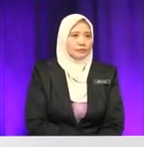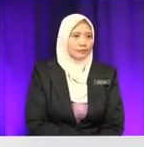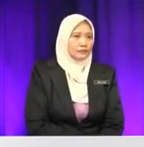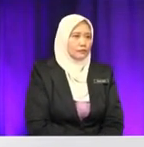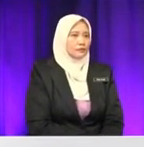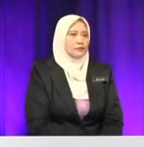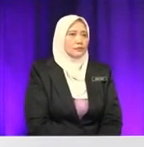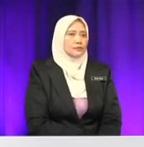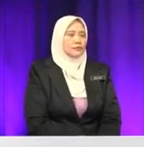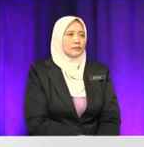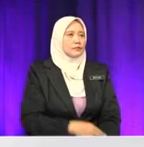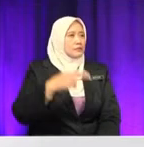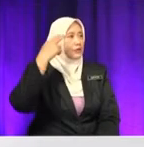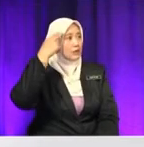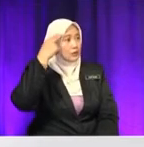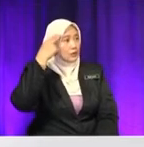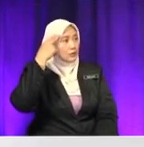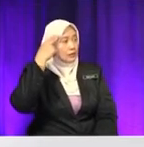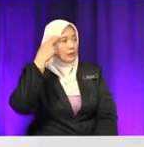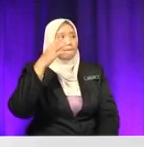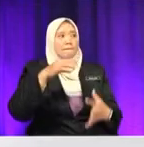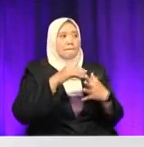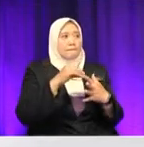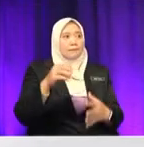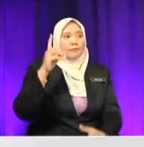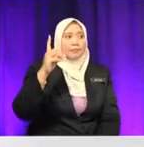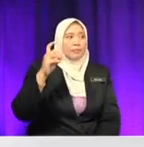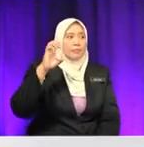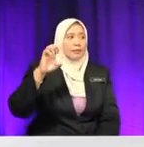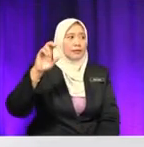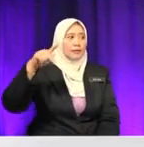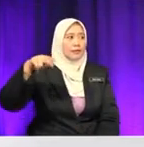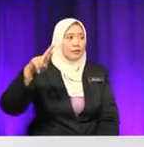Okay, Hasif, I will choose depression and cause high anxiety.